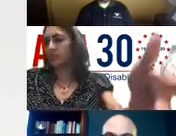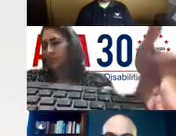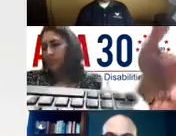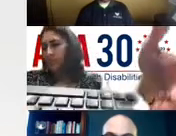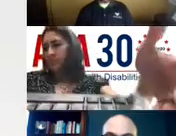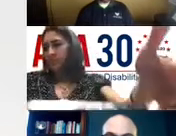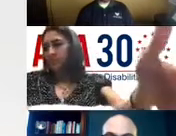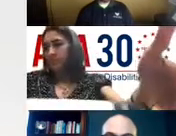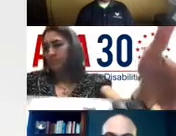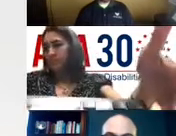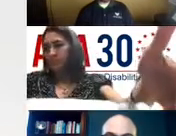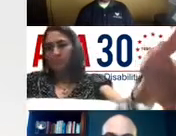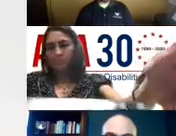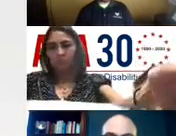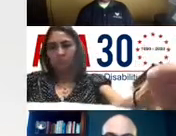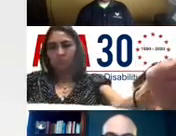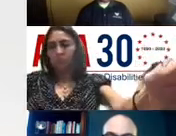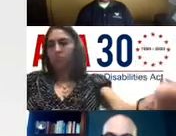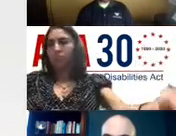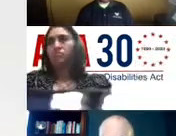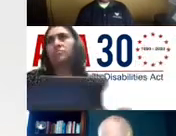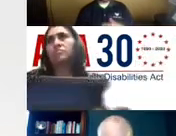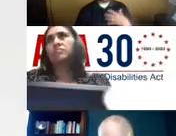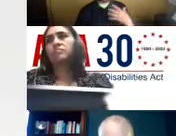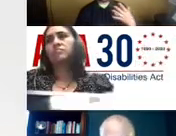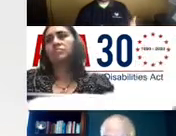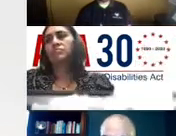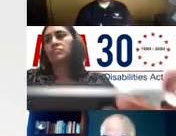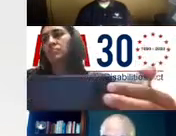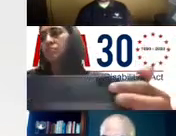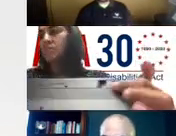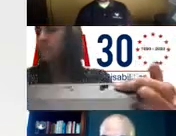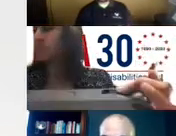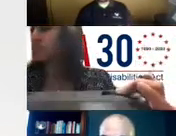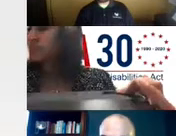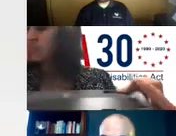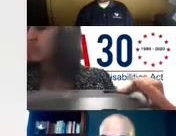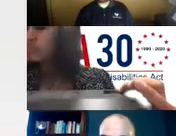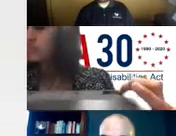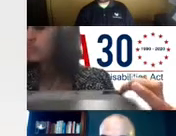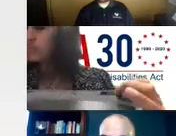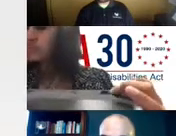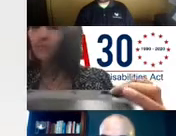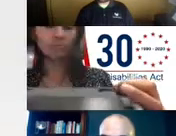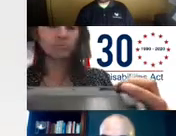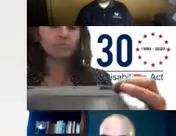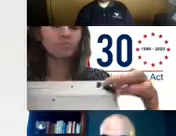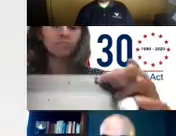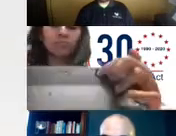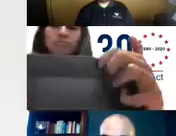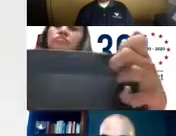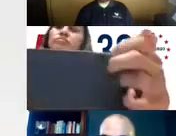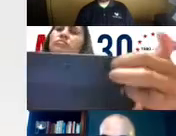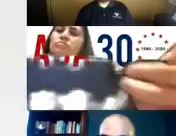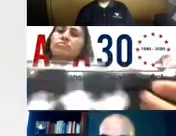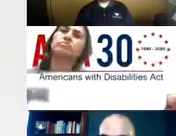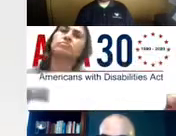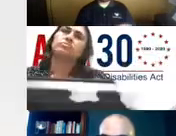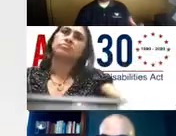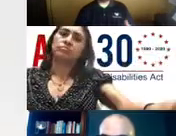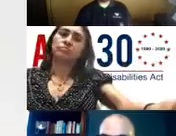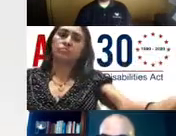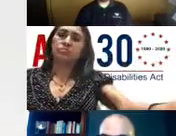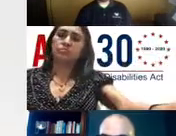you. But definitely, test out what you're using. If you're using technology,